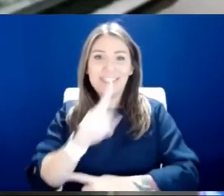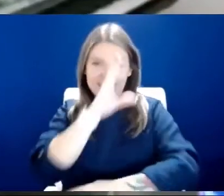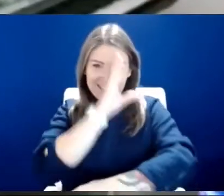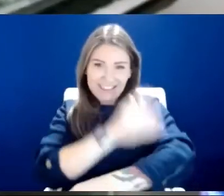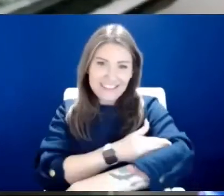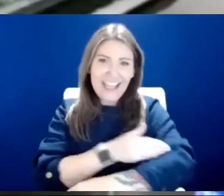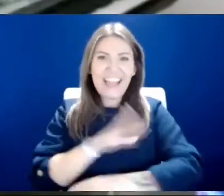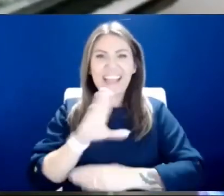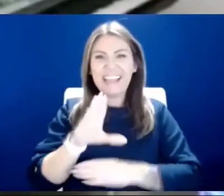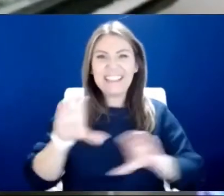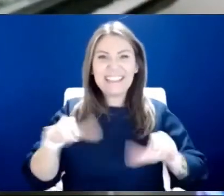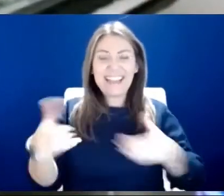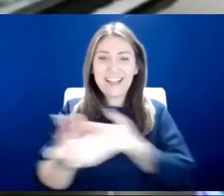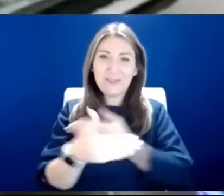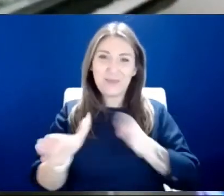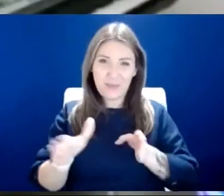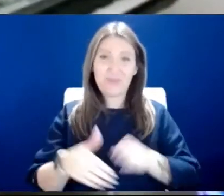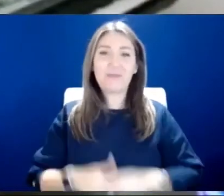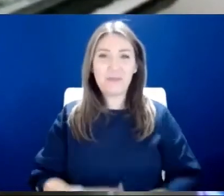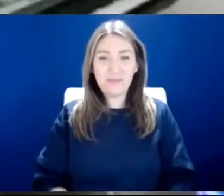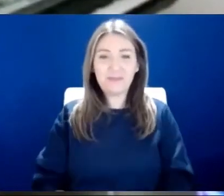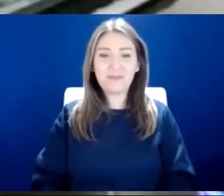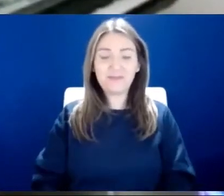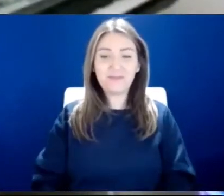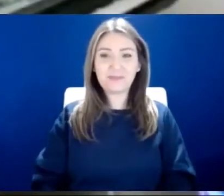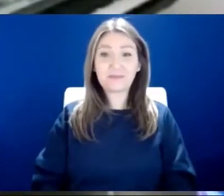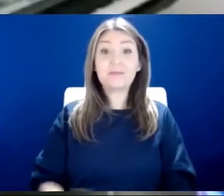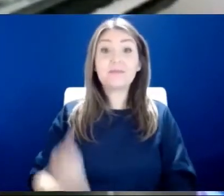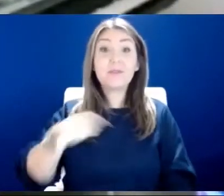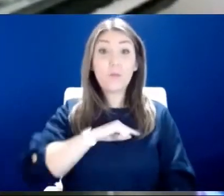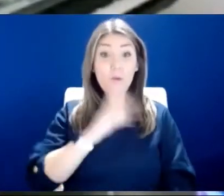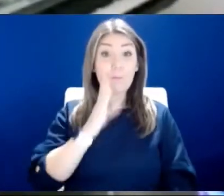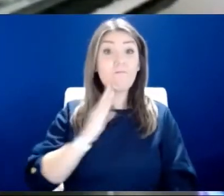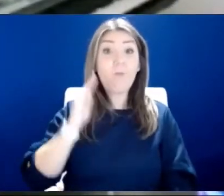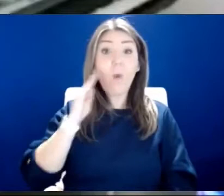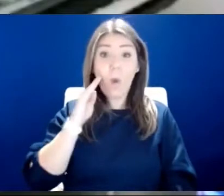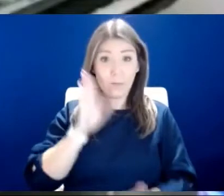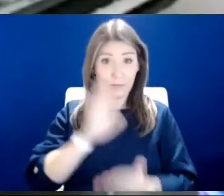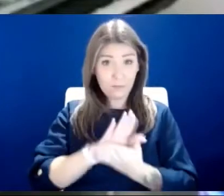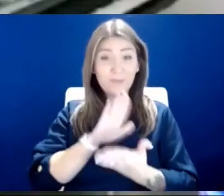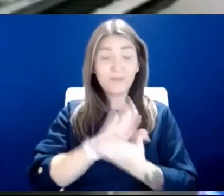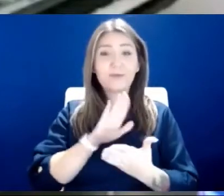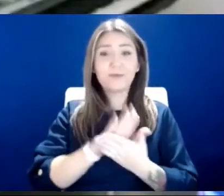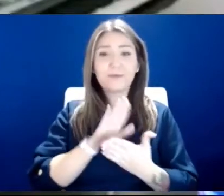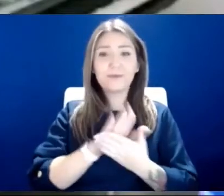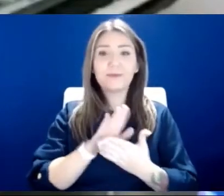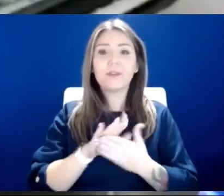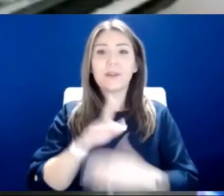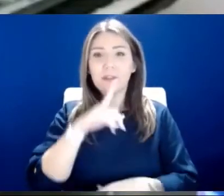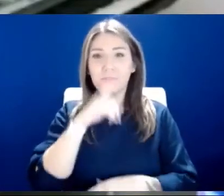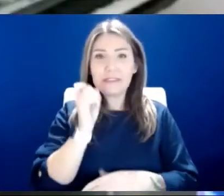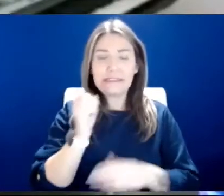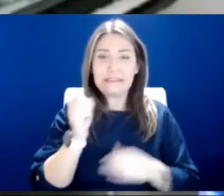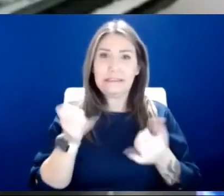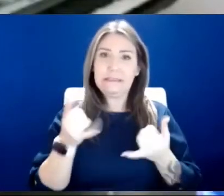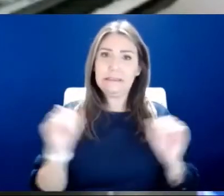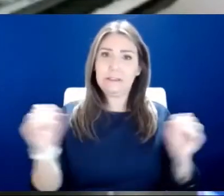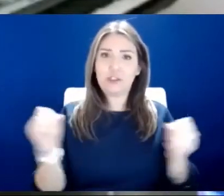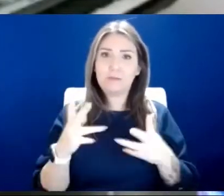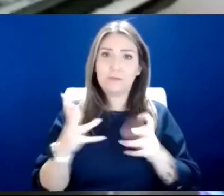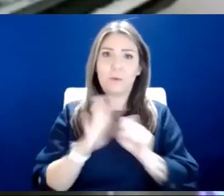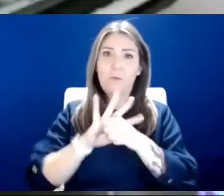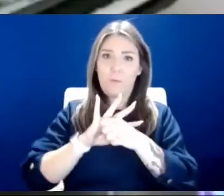his classroom. We homeschool him because we're so afraid of the COVID thing.